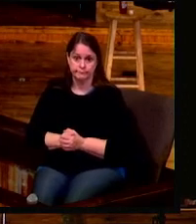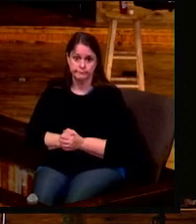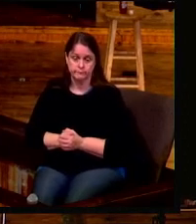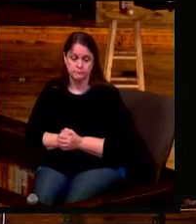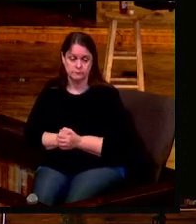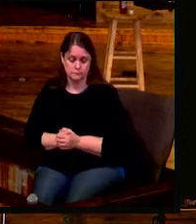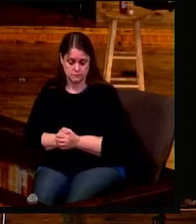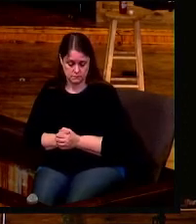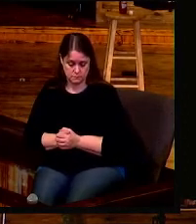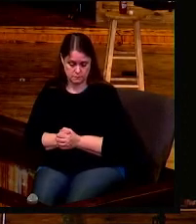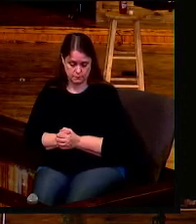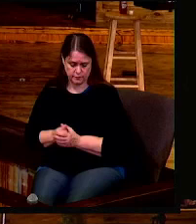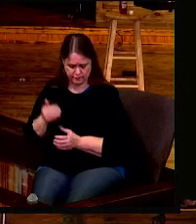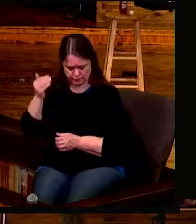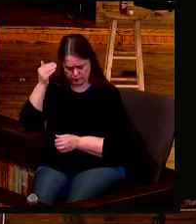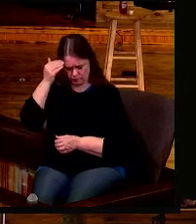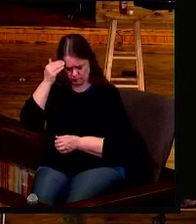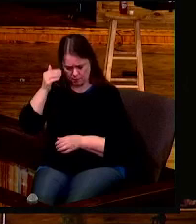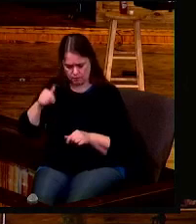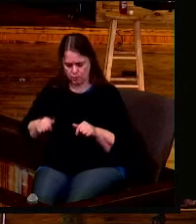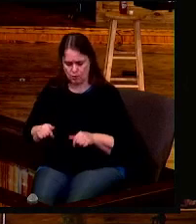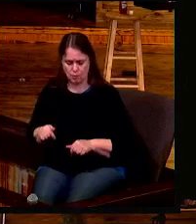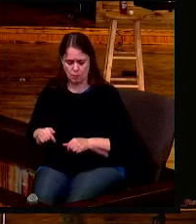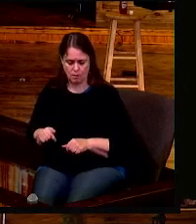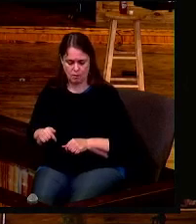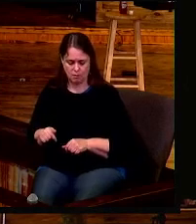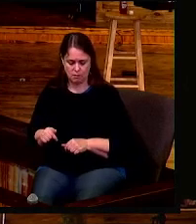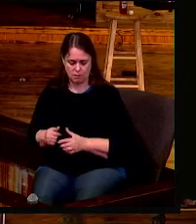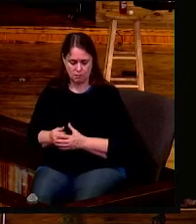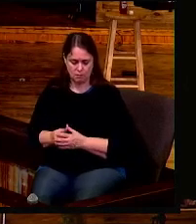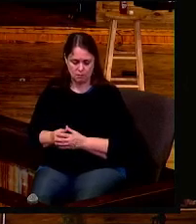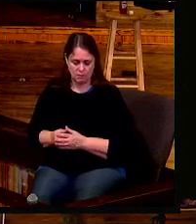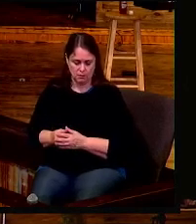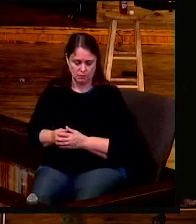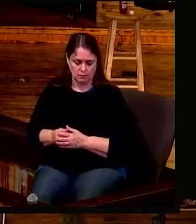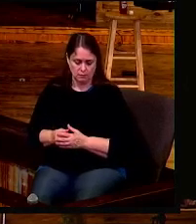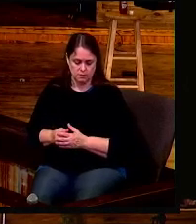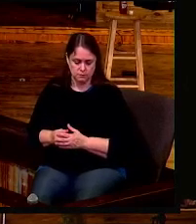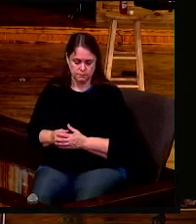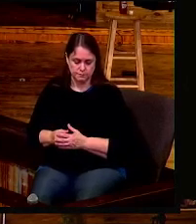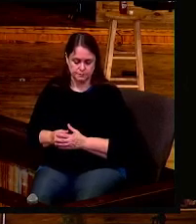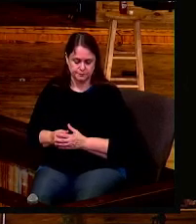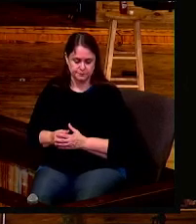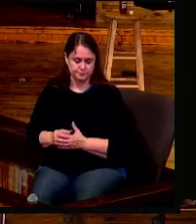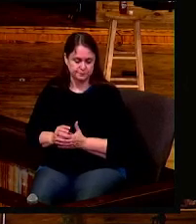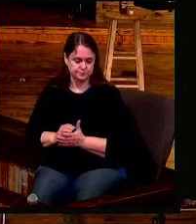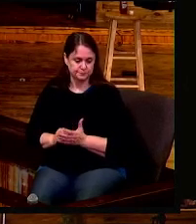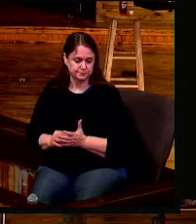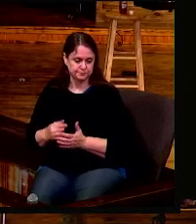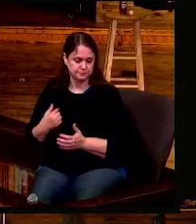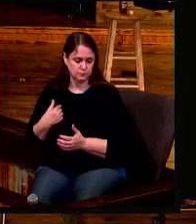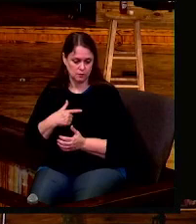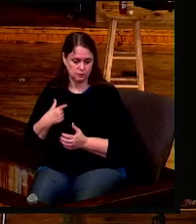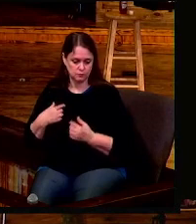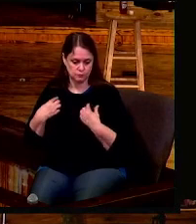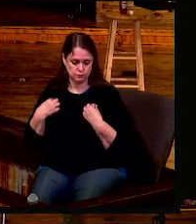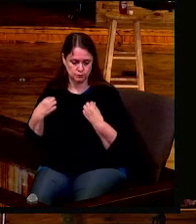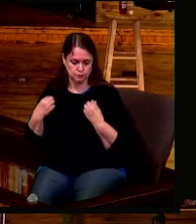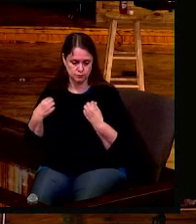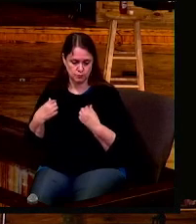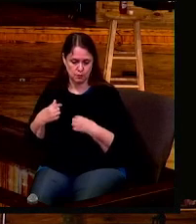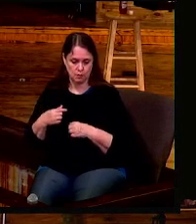You know that when you walk around with scriptures on your shirt or even something as a cross around your